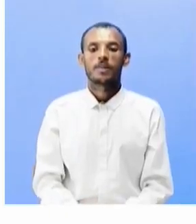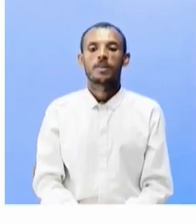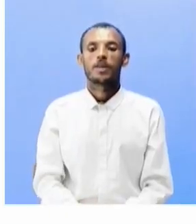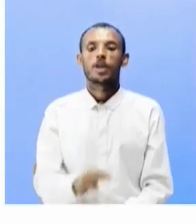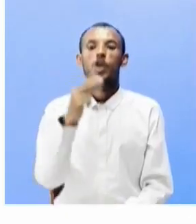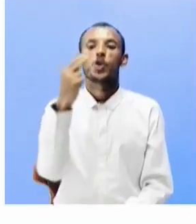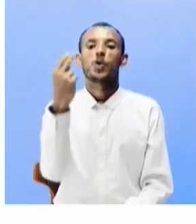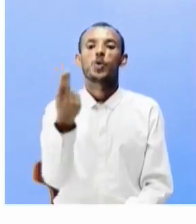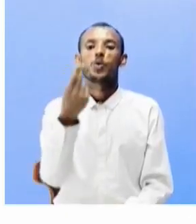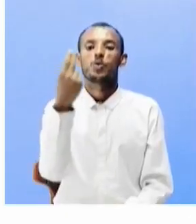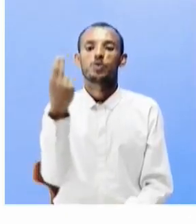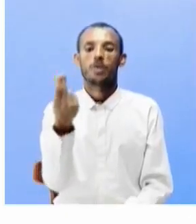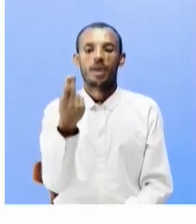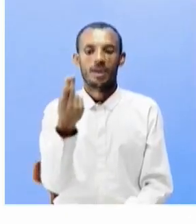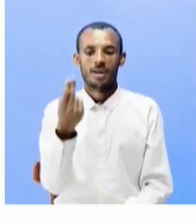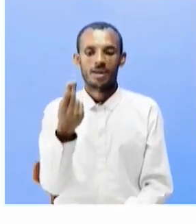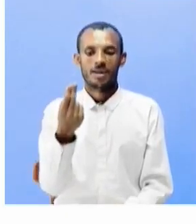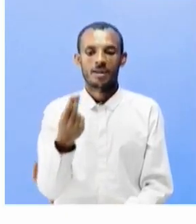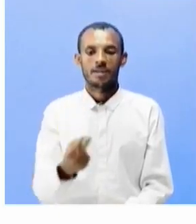using